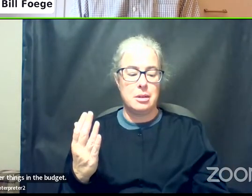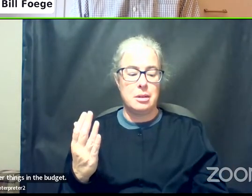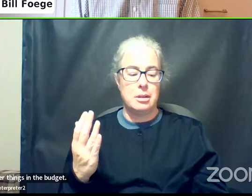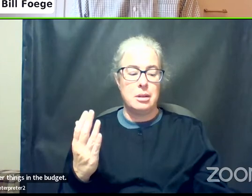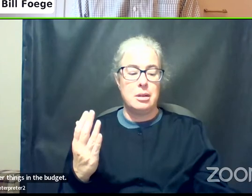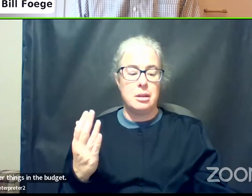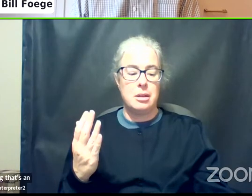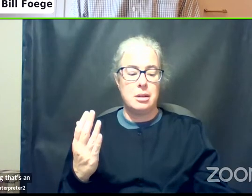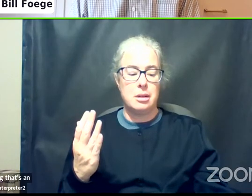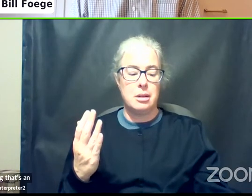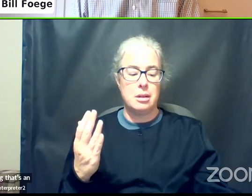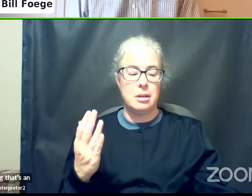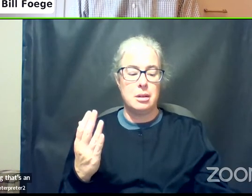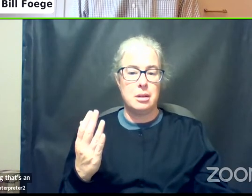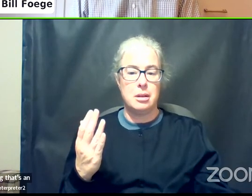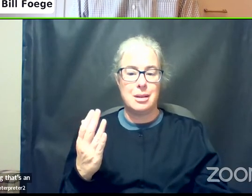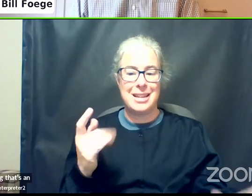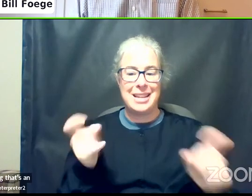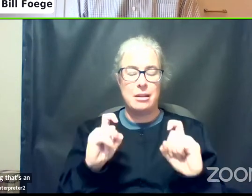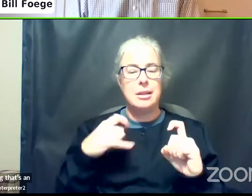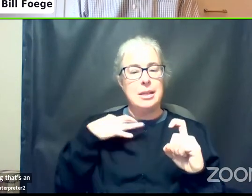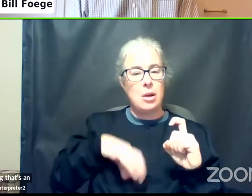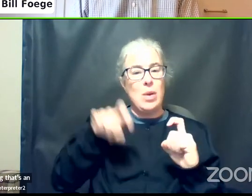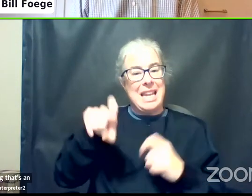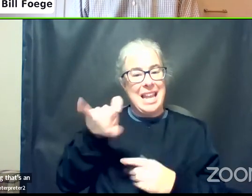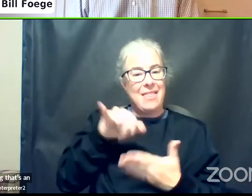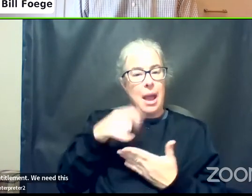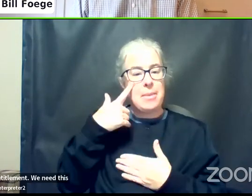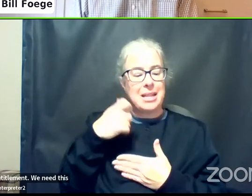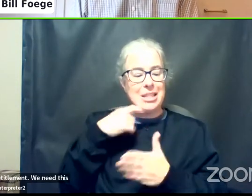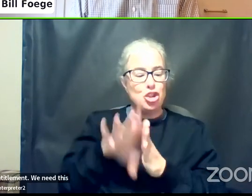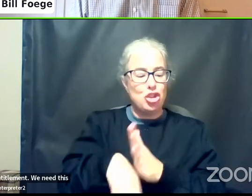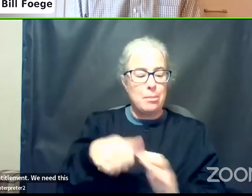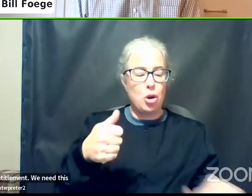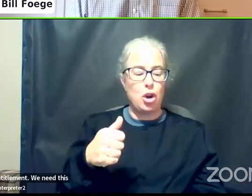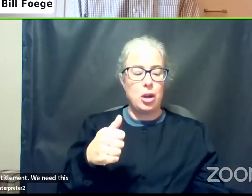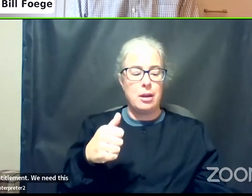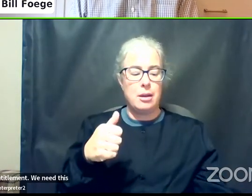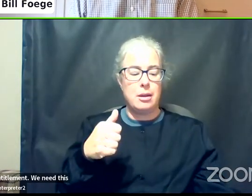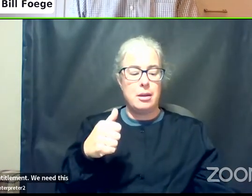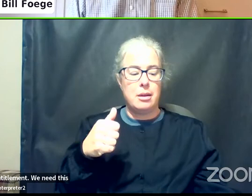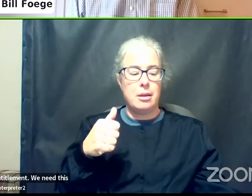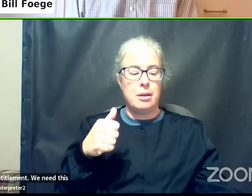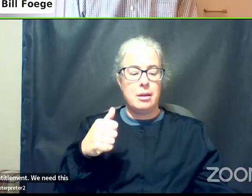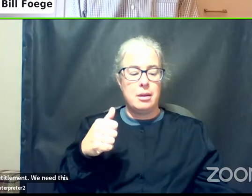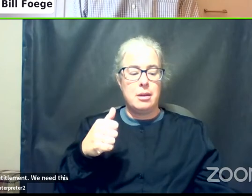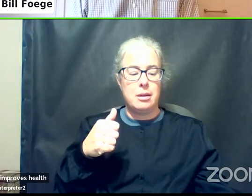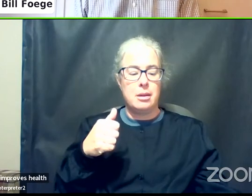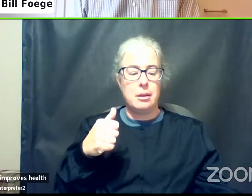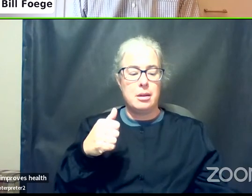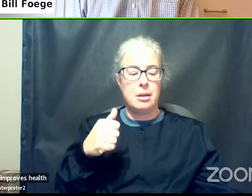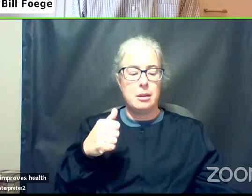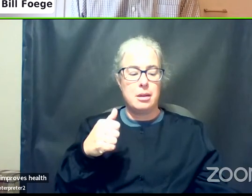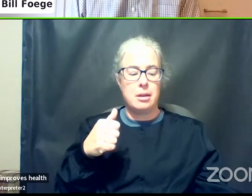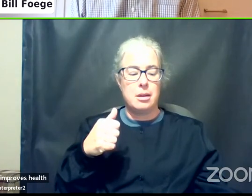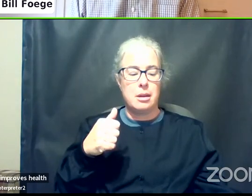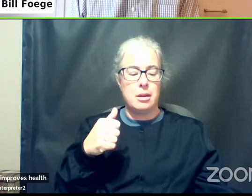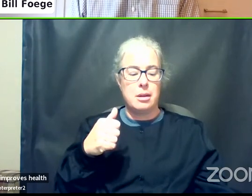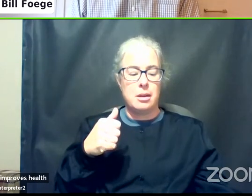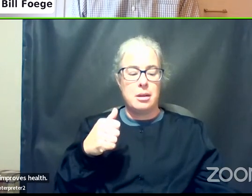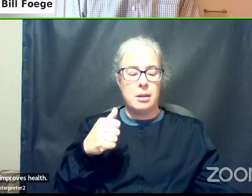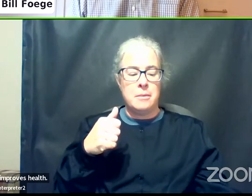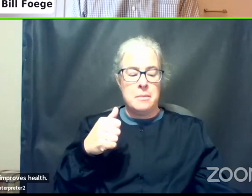that's an entitlement we need this because it it's cheaper and it improves health number two I said I would